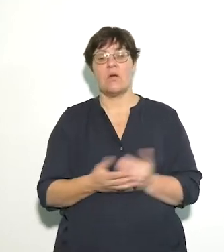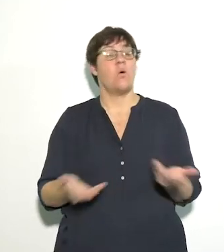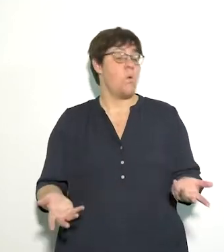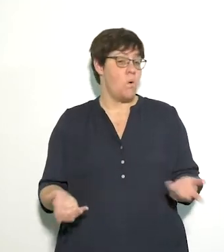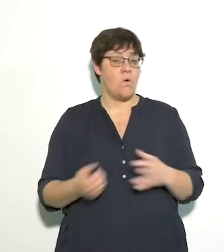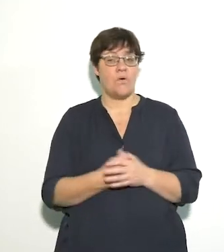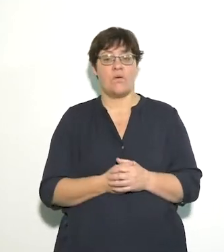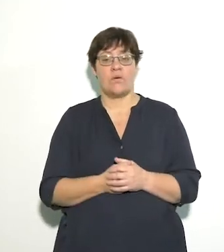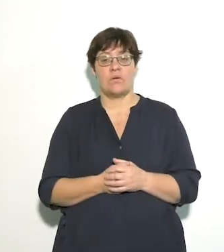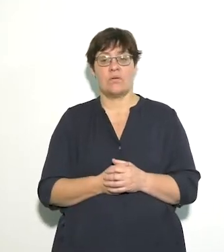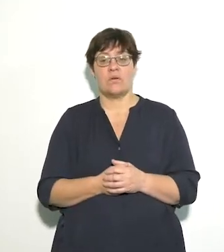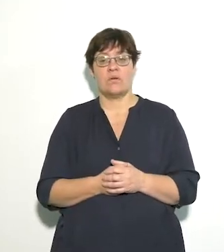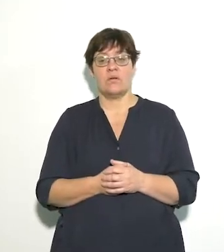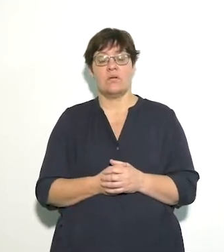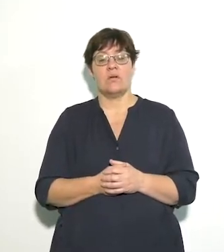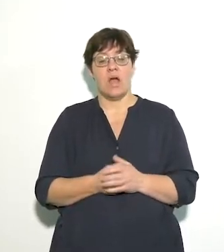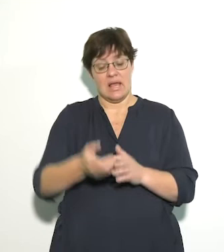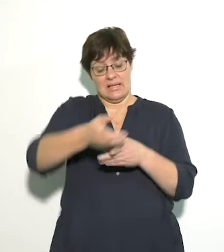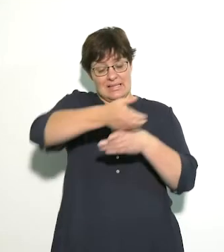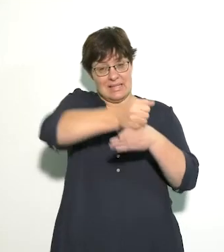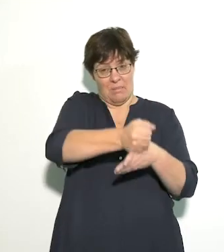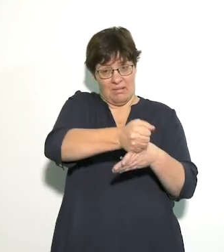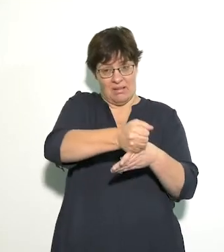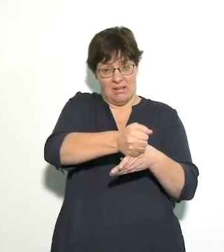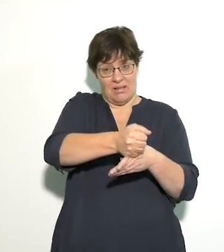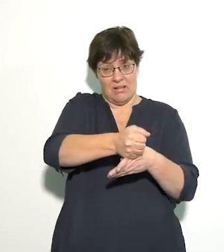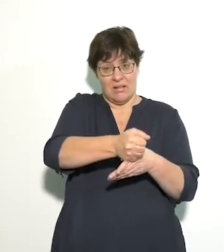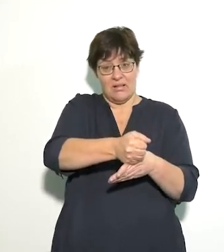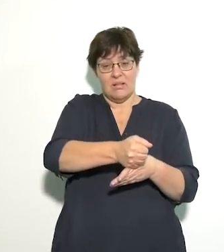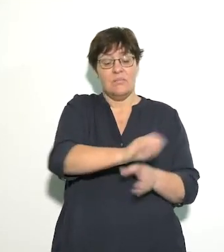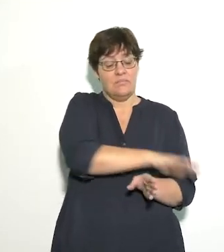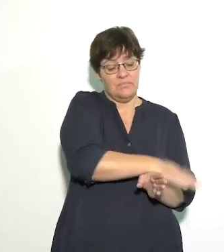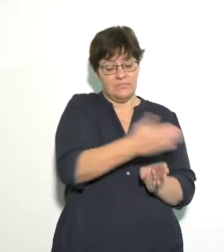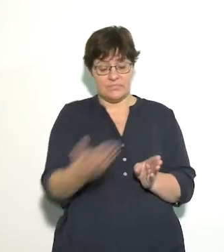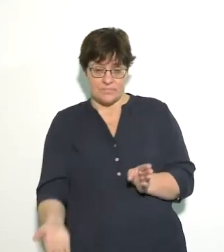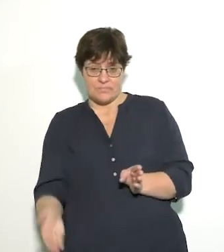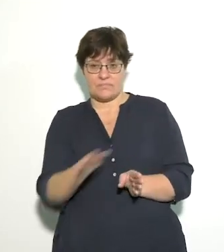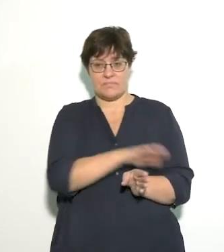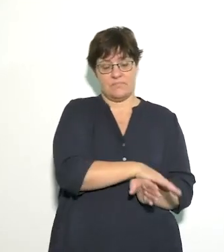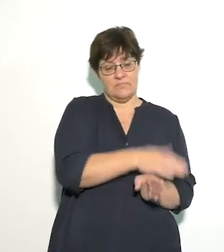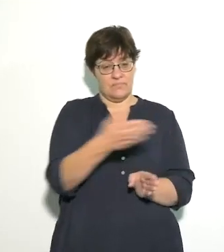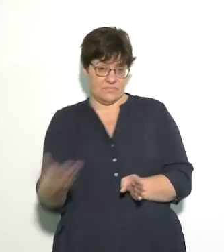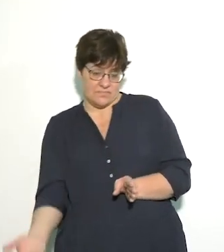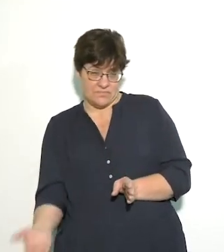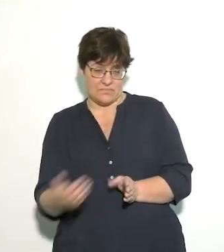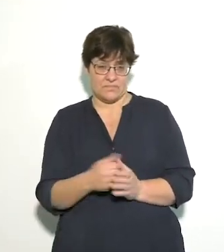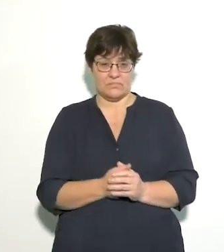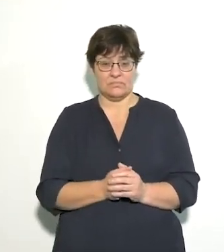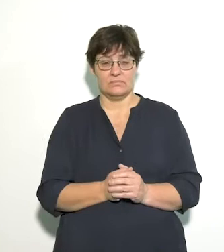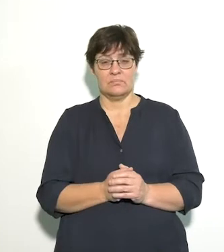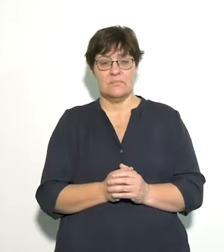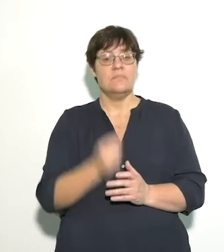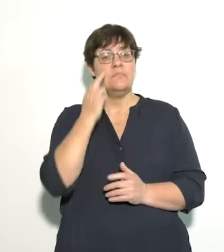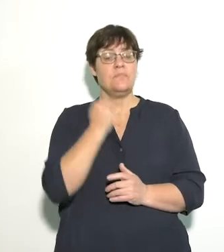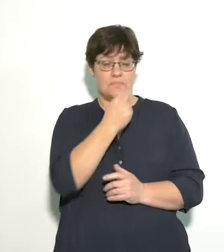you prefer, you can also staple the pages together and you can then work from left to right. And this